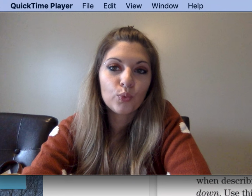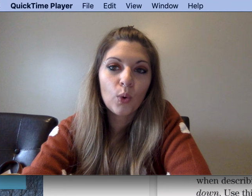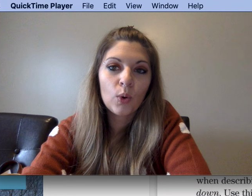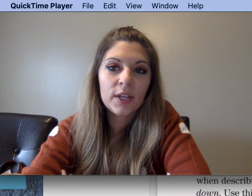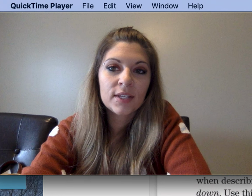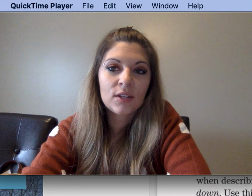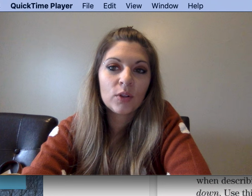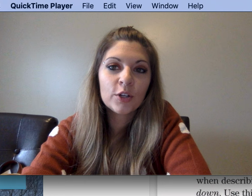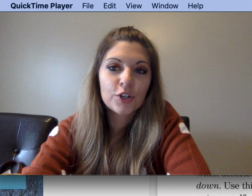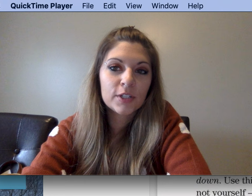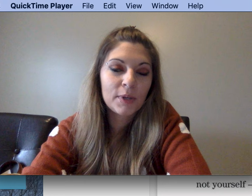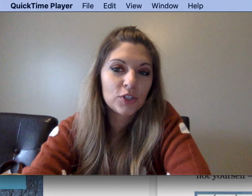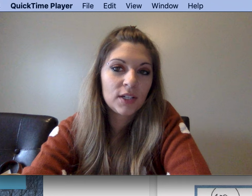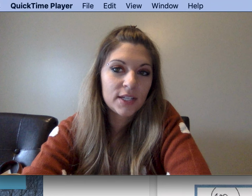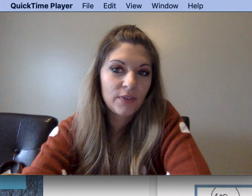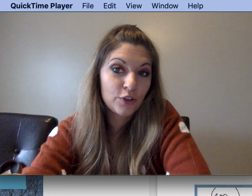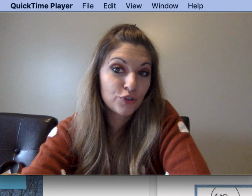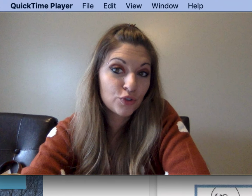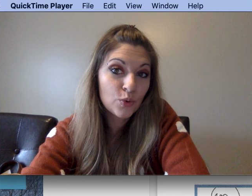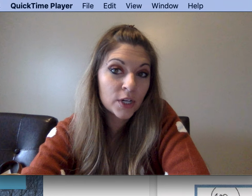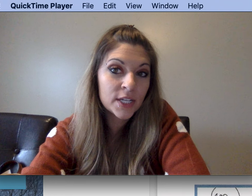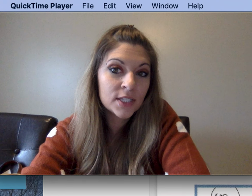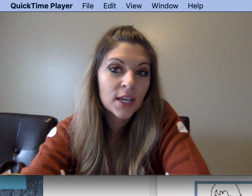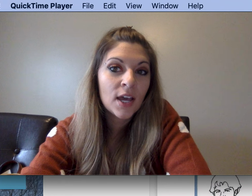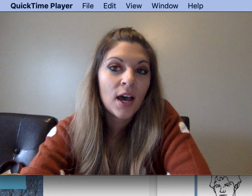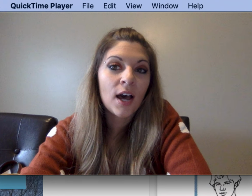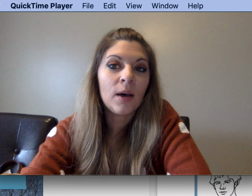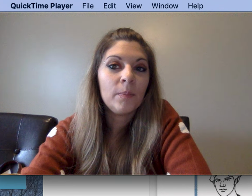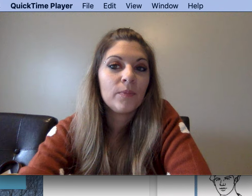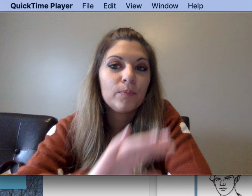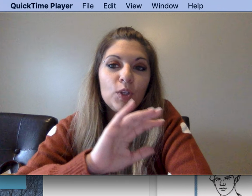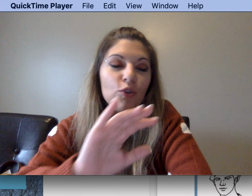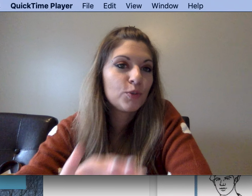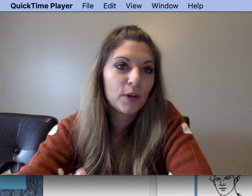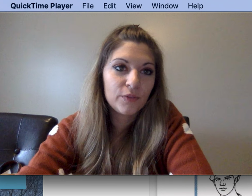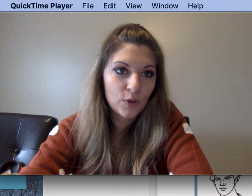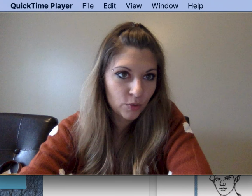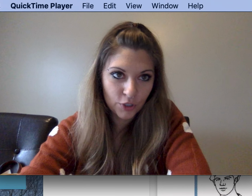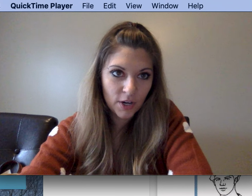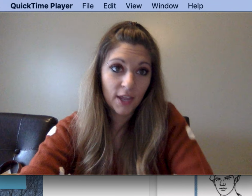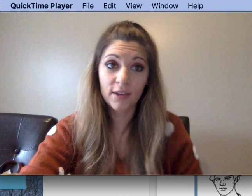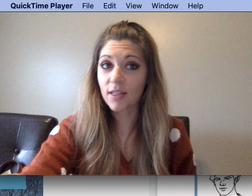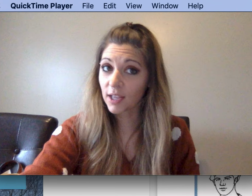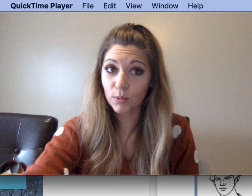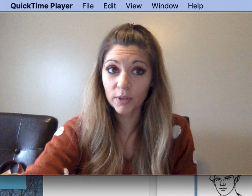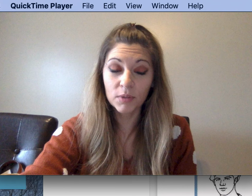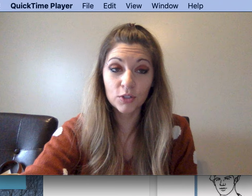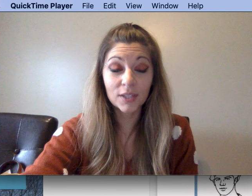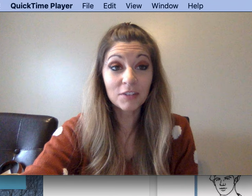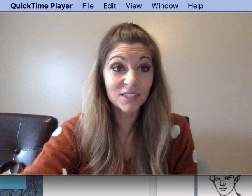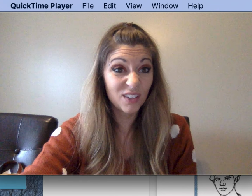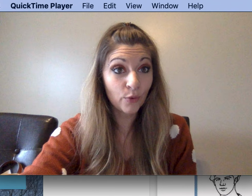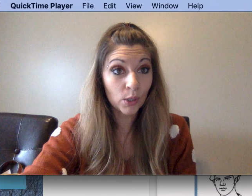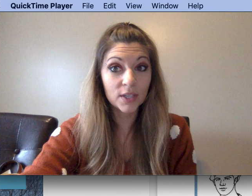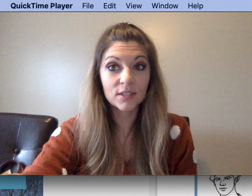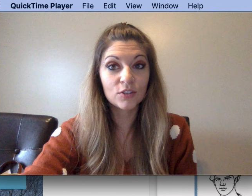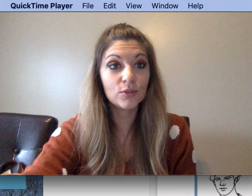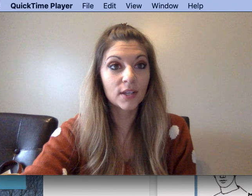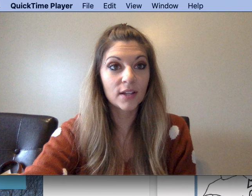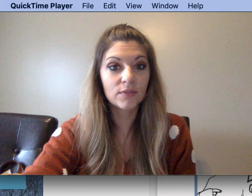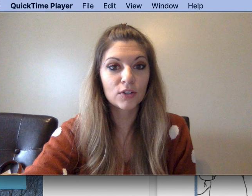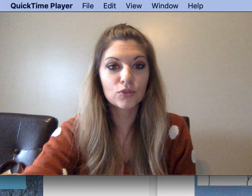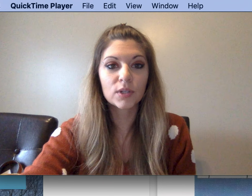important role in ASL literature, especially classifier stories. Huge part of the culture, and that's what we're going to be doing the next 4 weeks